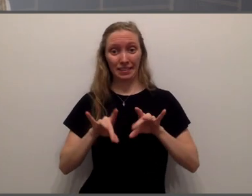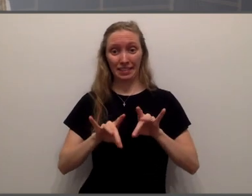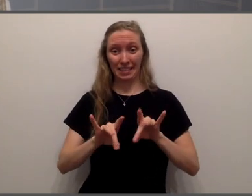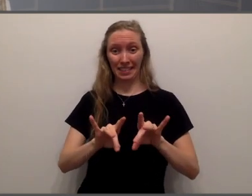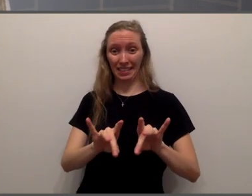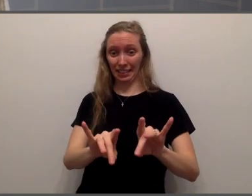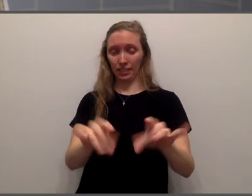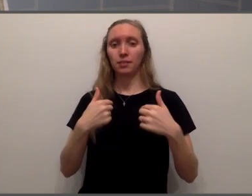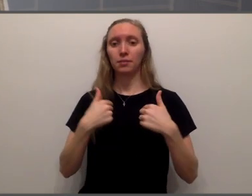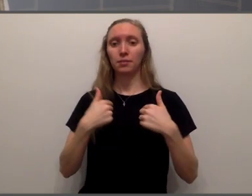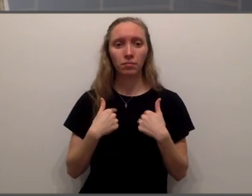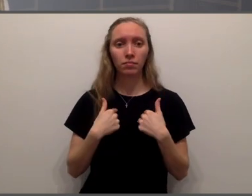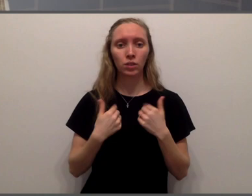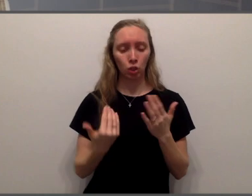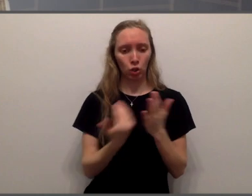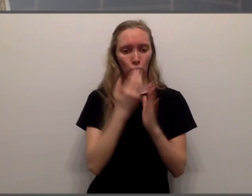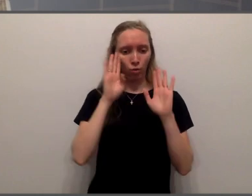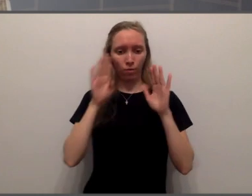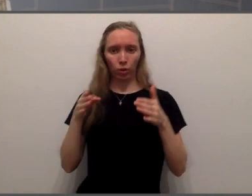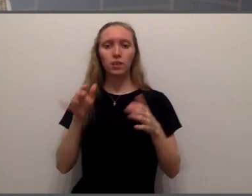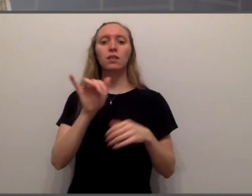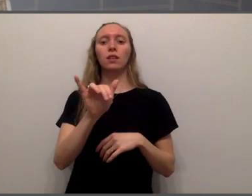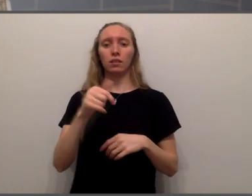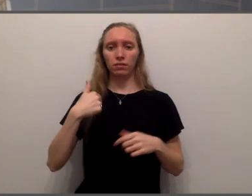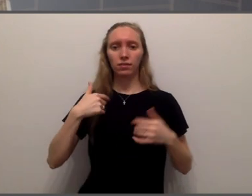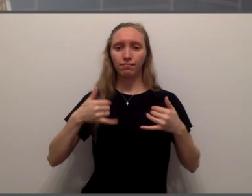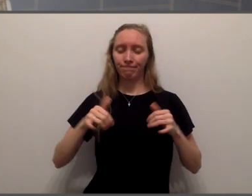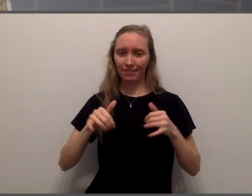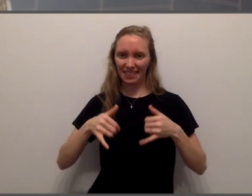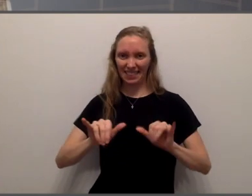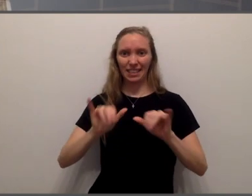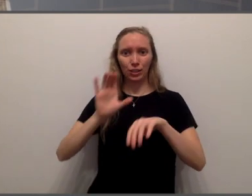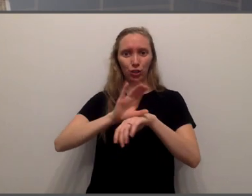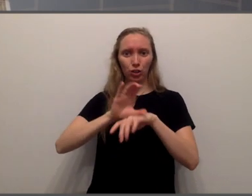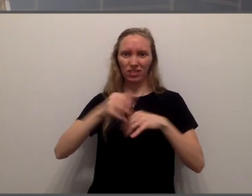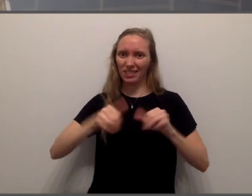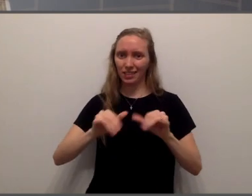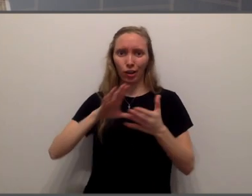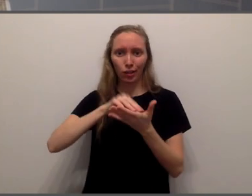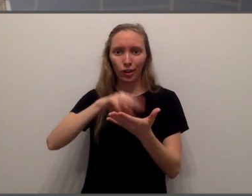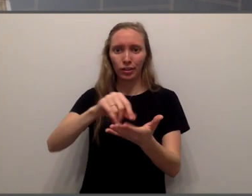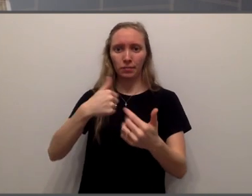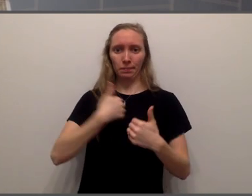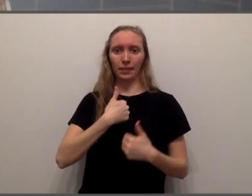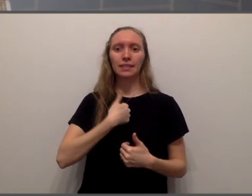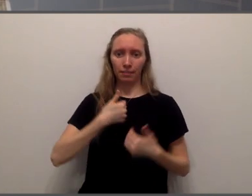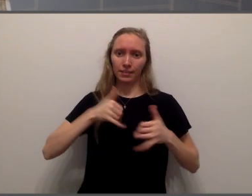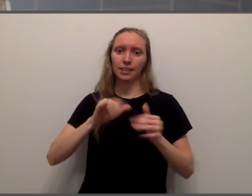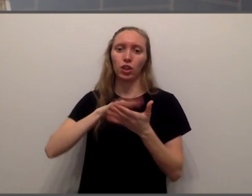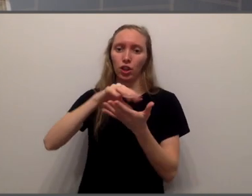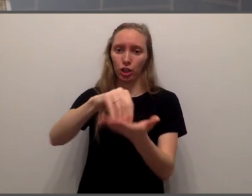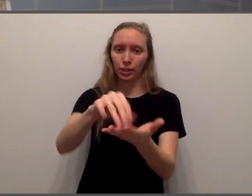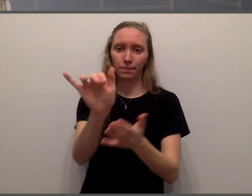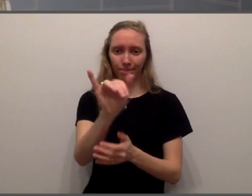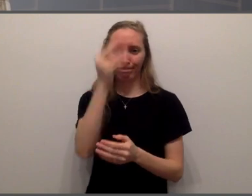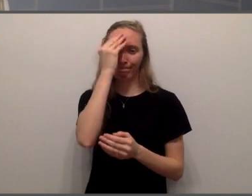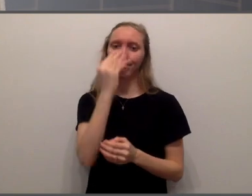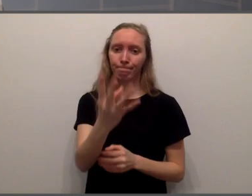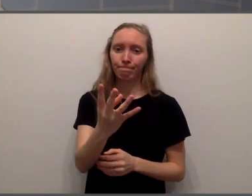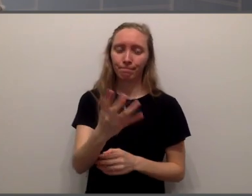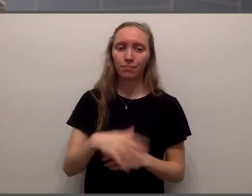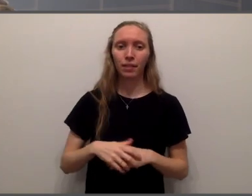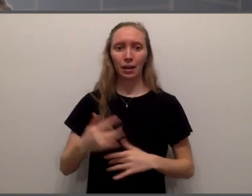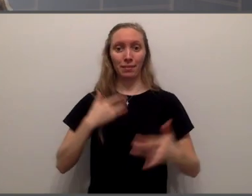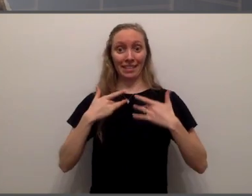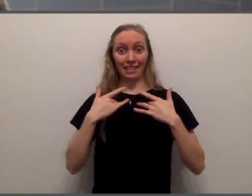focus, and one that for us as a church, we are still learning in, and that I especially am still learning in. But I'm excited what I am learning, and I'm excited to bring it to you